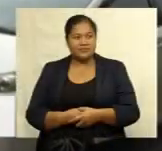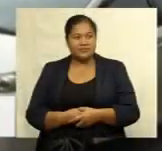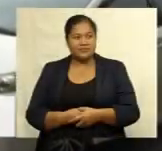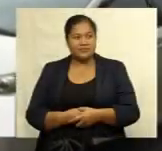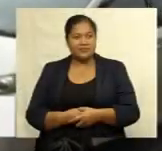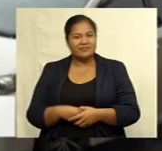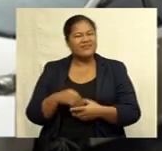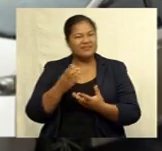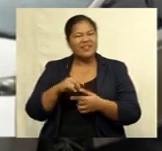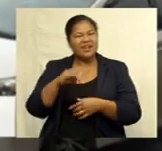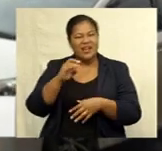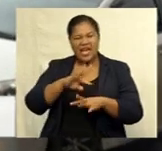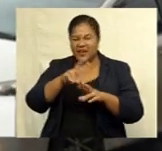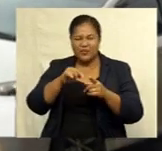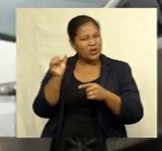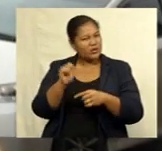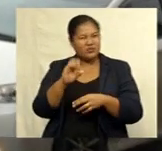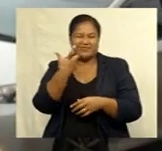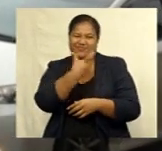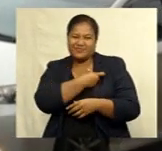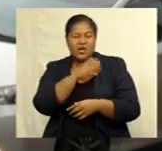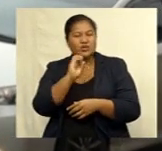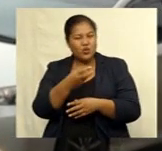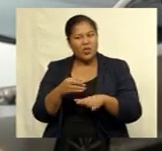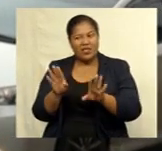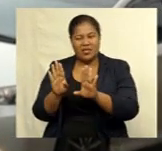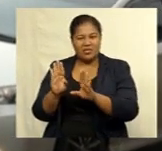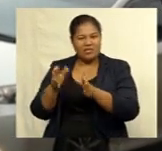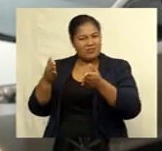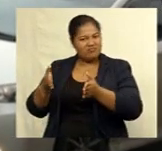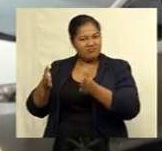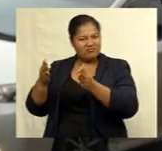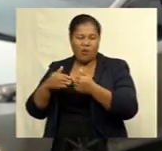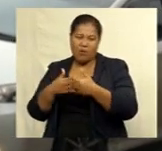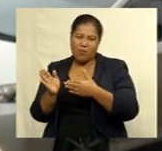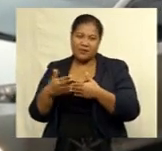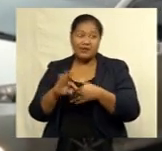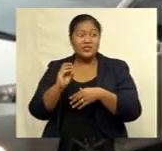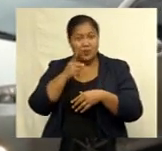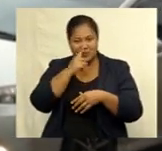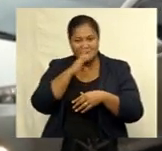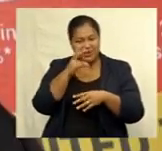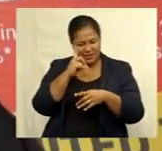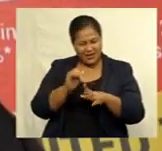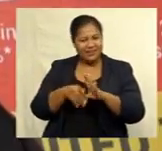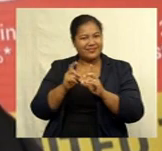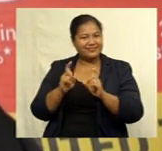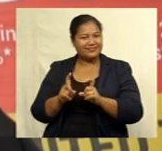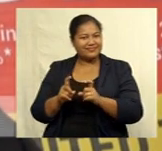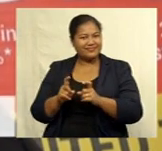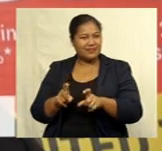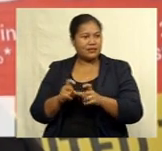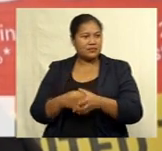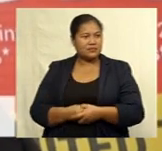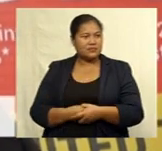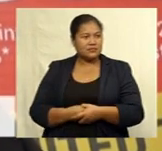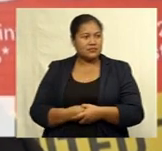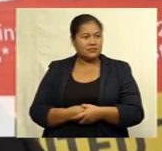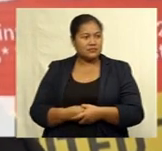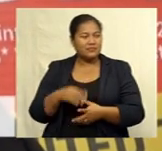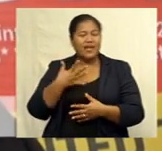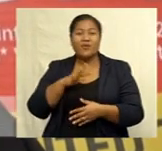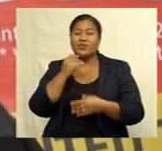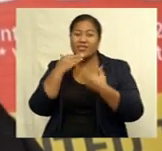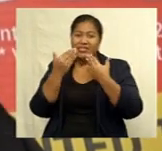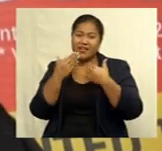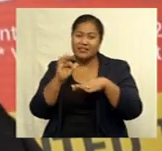Everyone will need to get vaccinated in order for the borders to open and people who are stuck can return home. I would like to thank the government